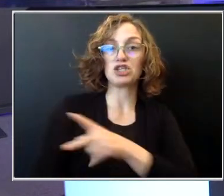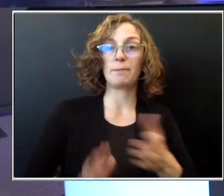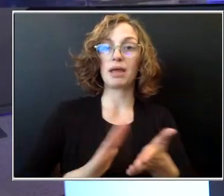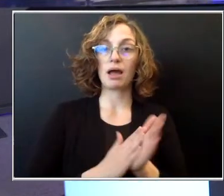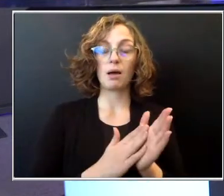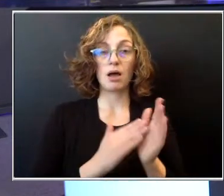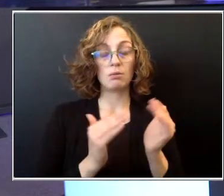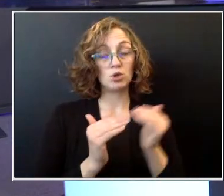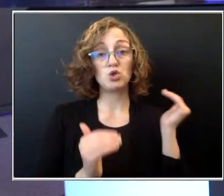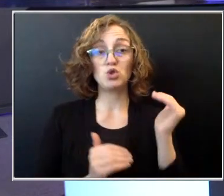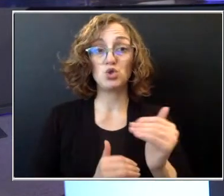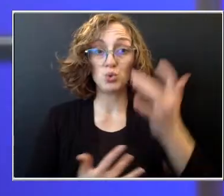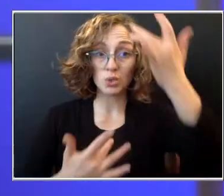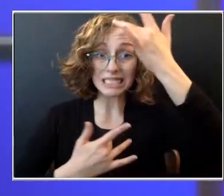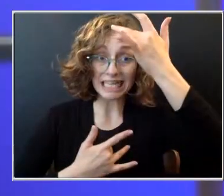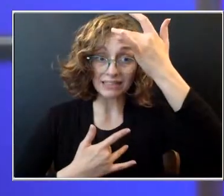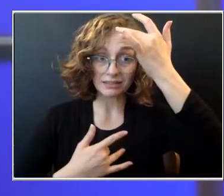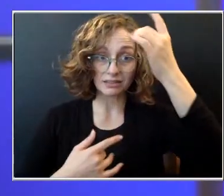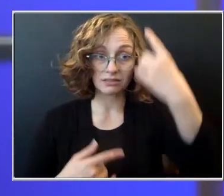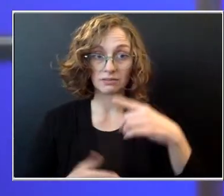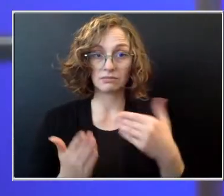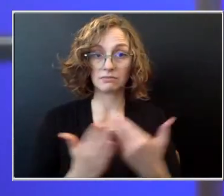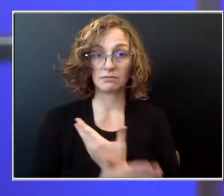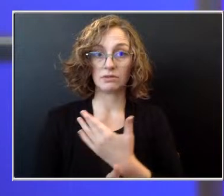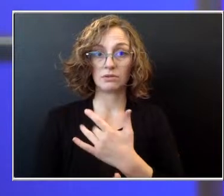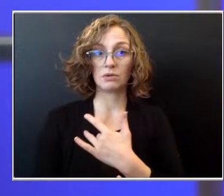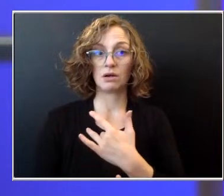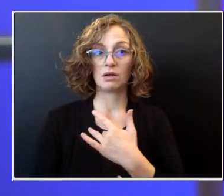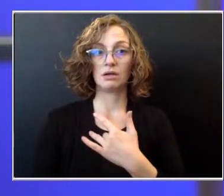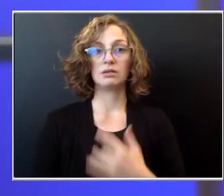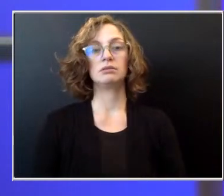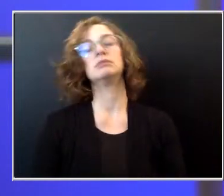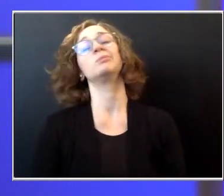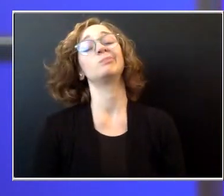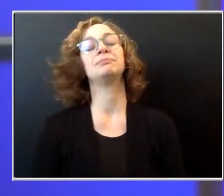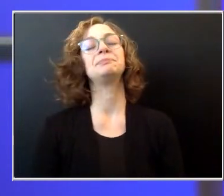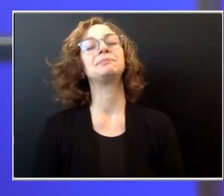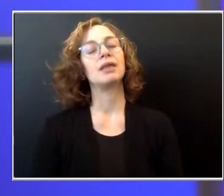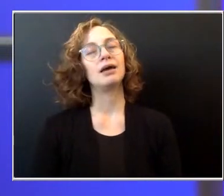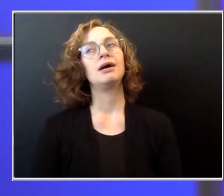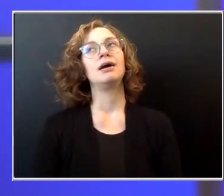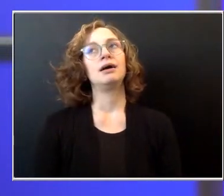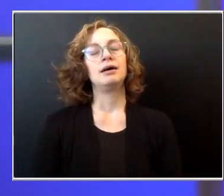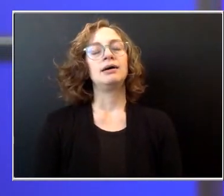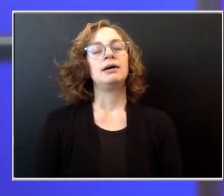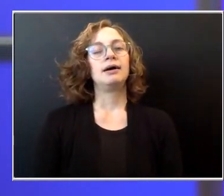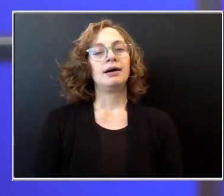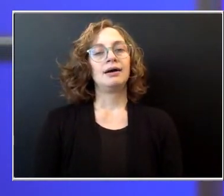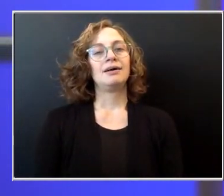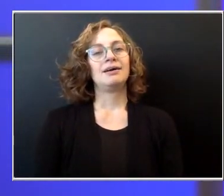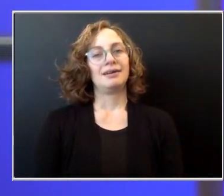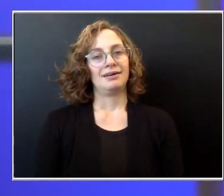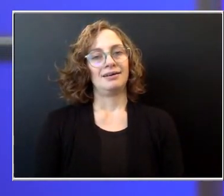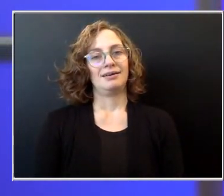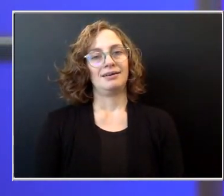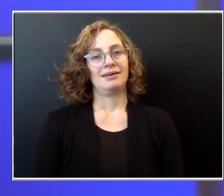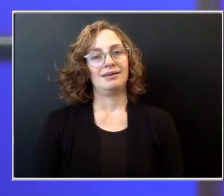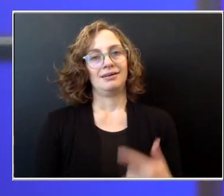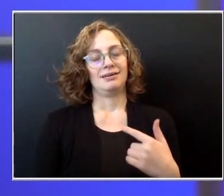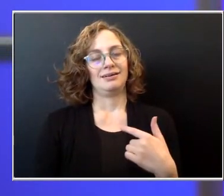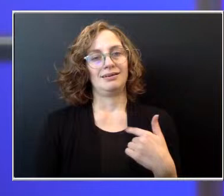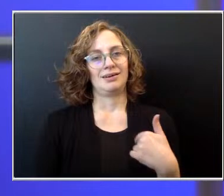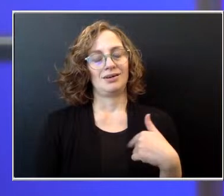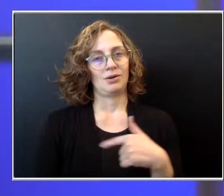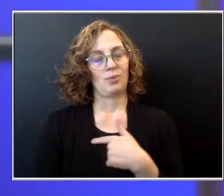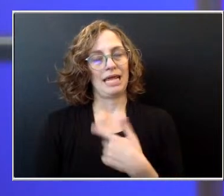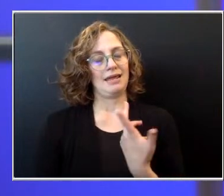Yeah, I mean, that is a question that keeps a lot of us up at night because there's